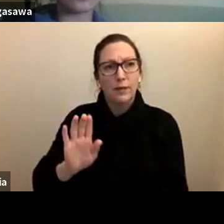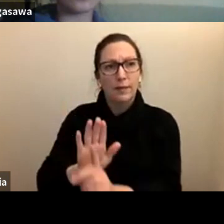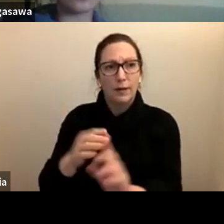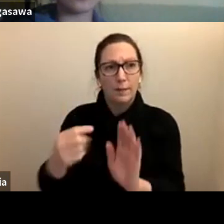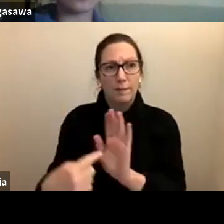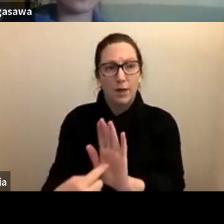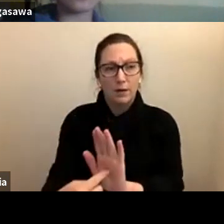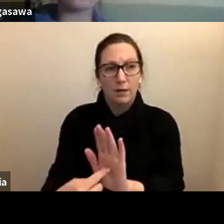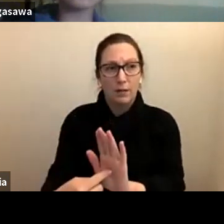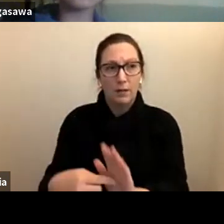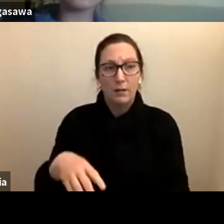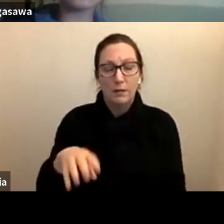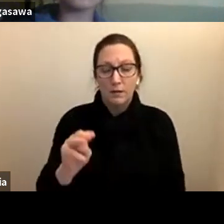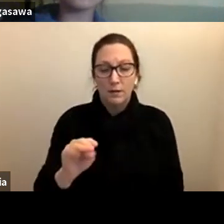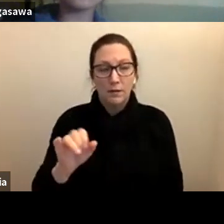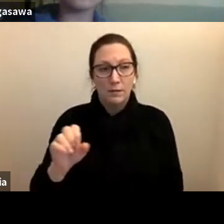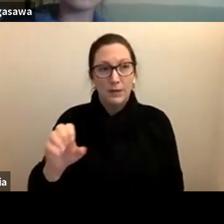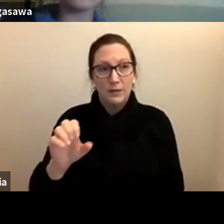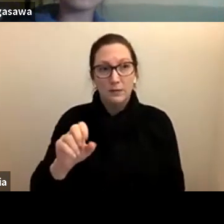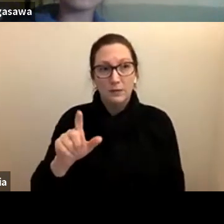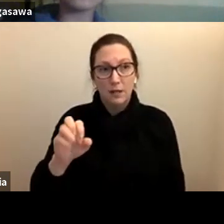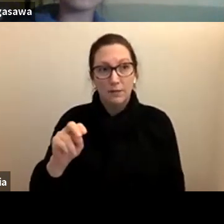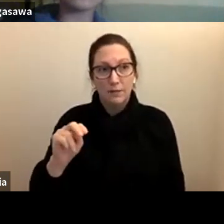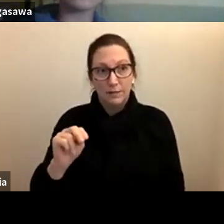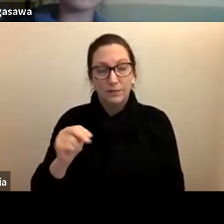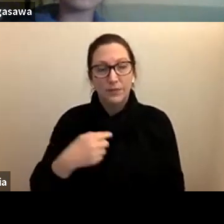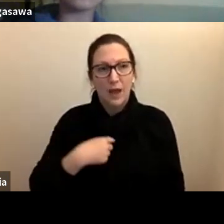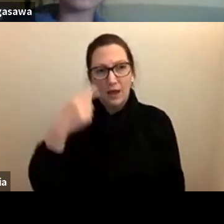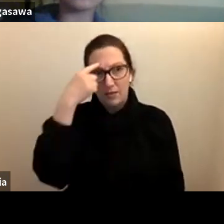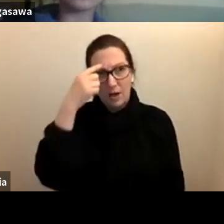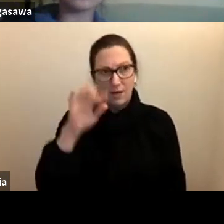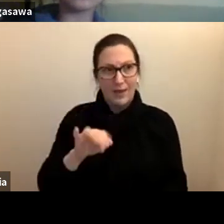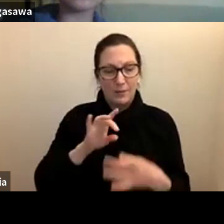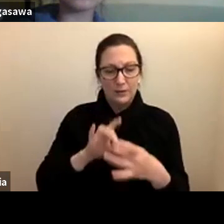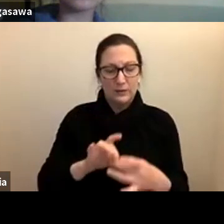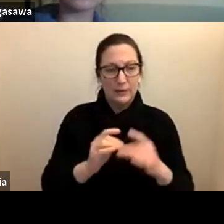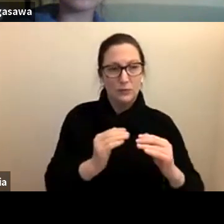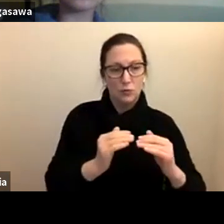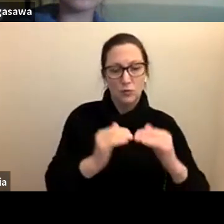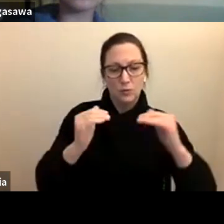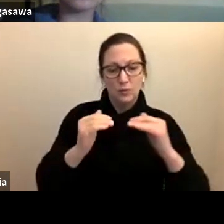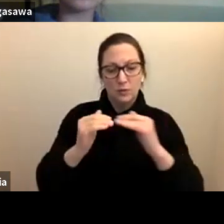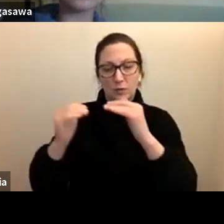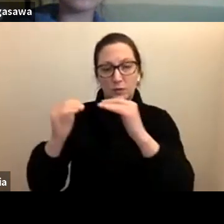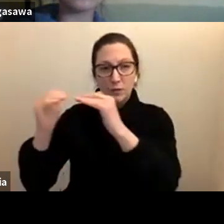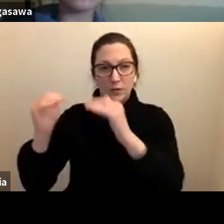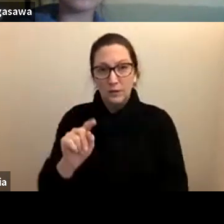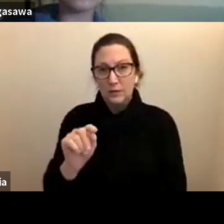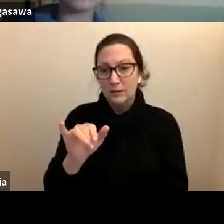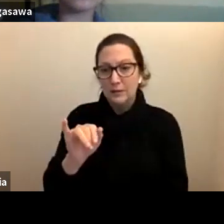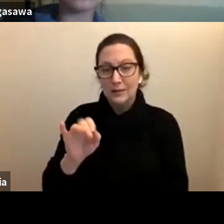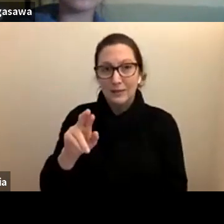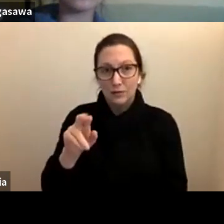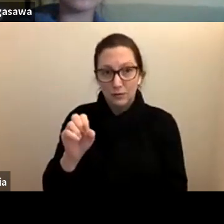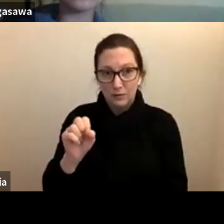Maybe I missed, I thought that the recommendation was relative to the tiering. Did I hear that incorrectly? I think it